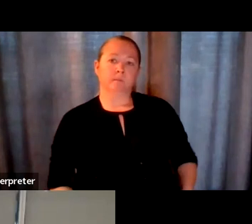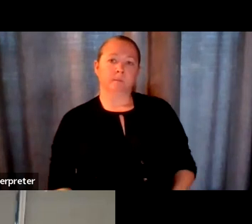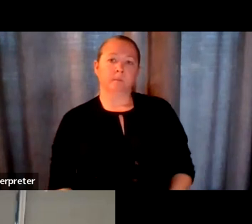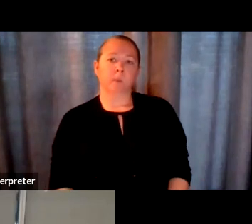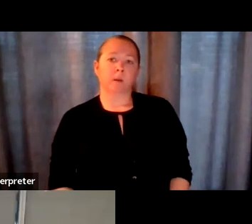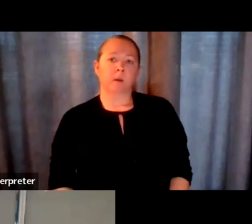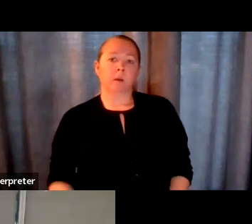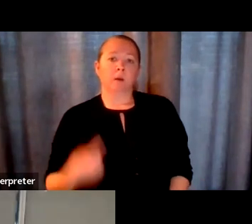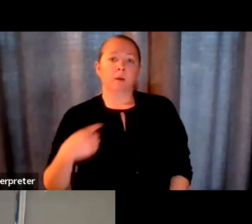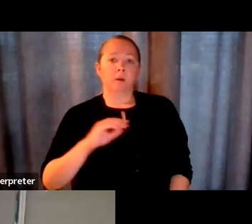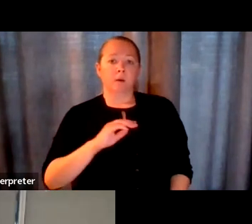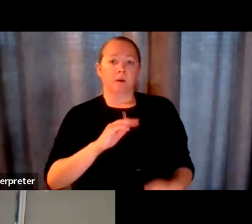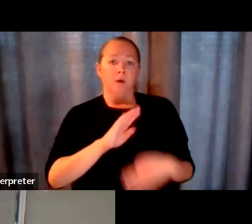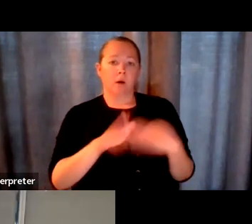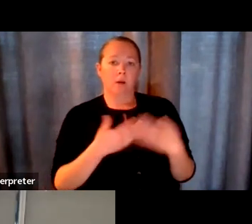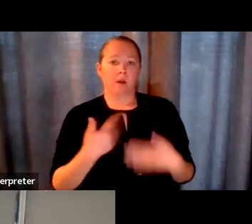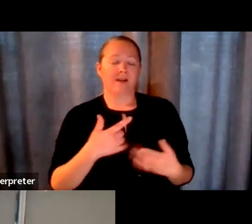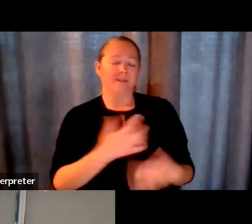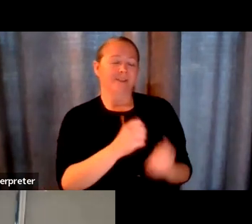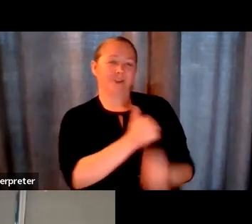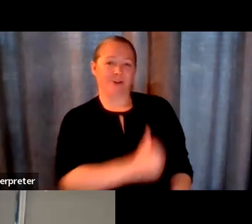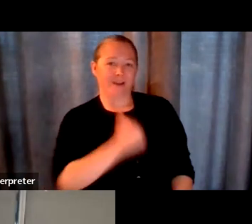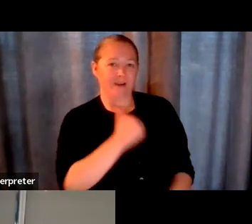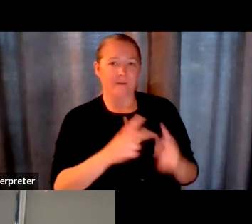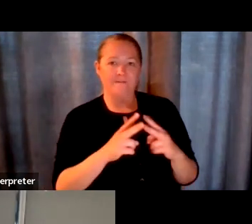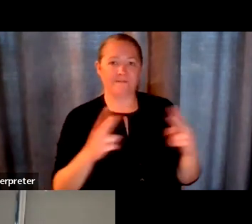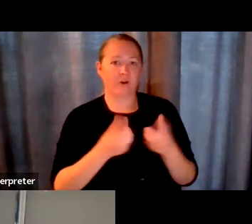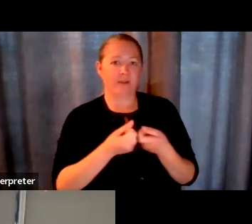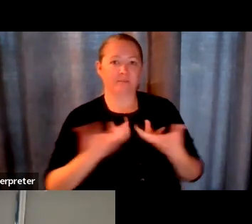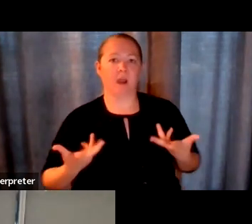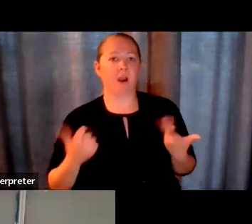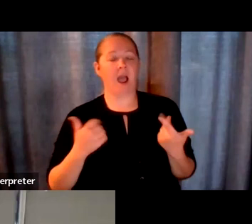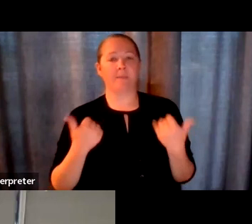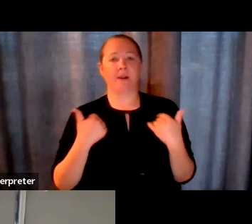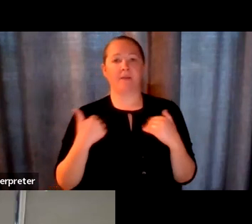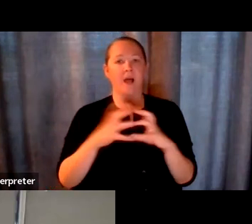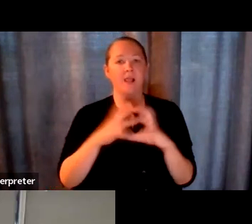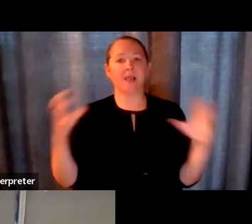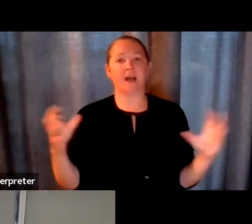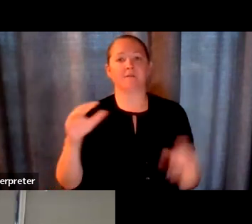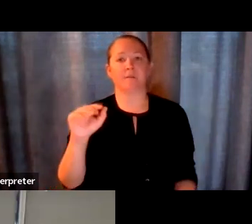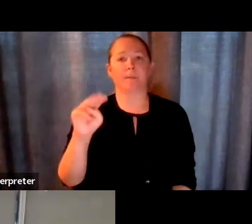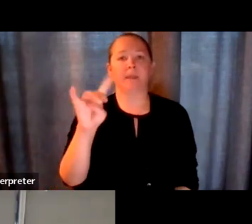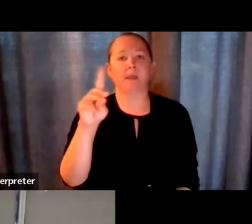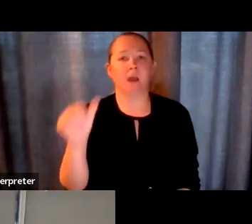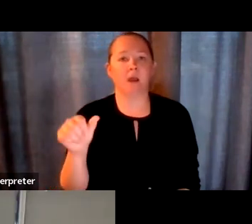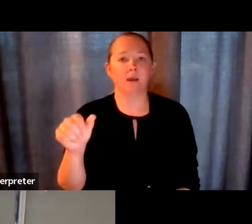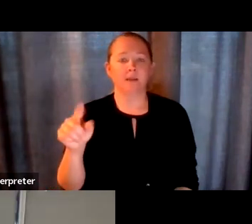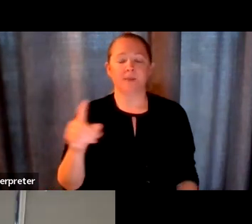Right, we all know, sorry, I'm very tired. I've been doing a lot of media, which is, I know, a good thing, but it's been a very hectic couple of